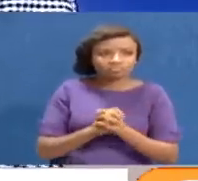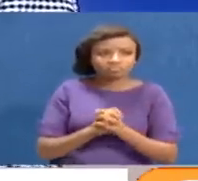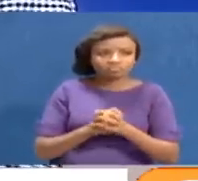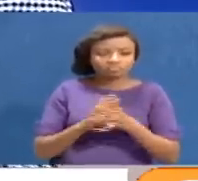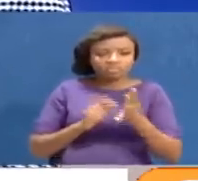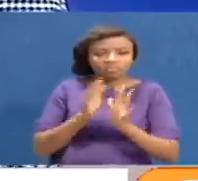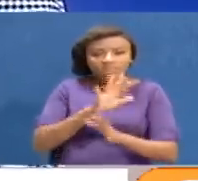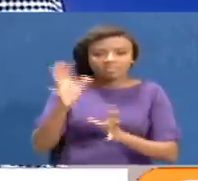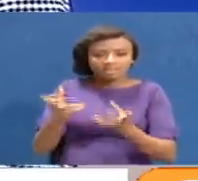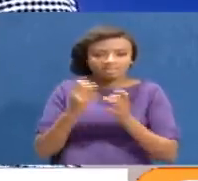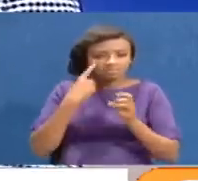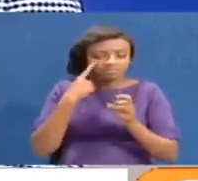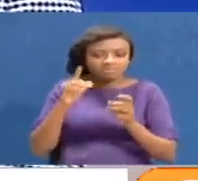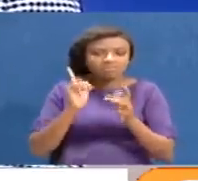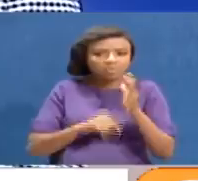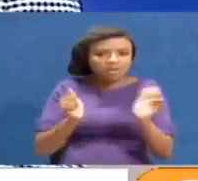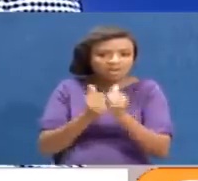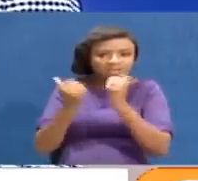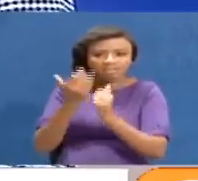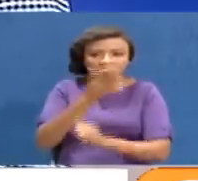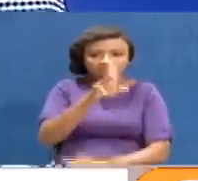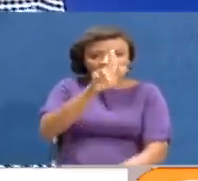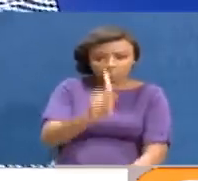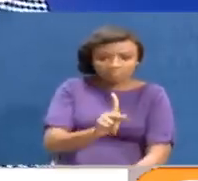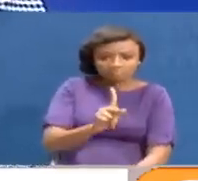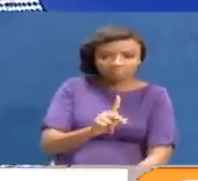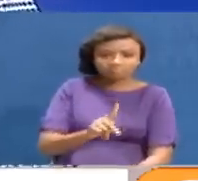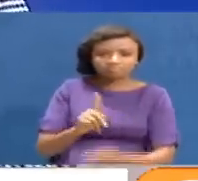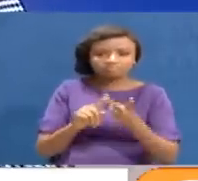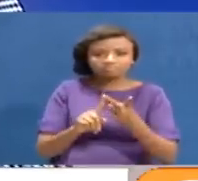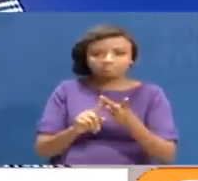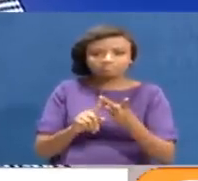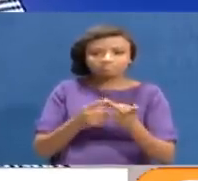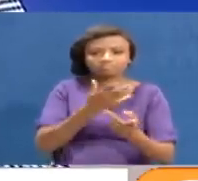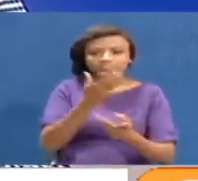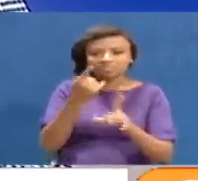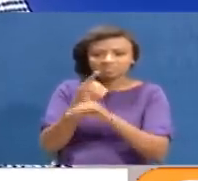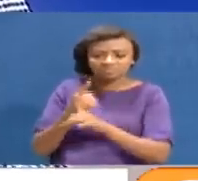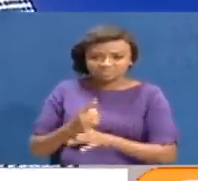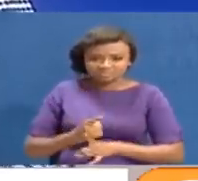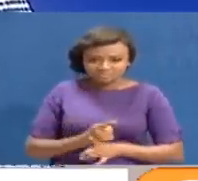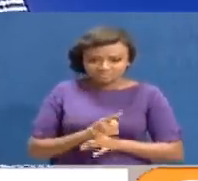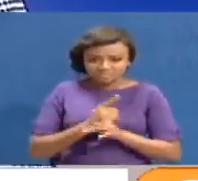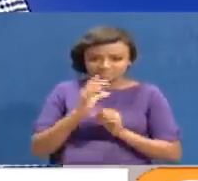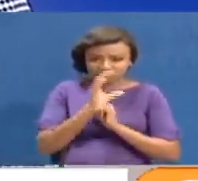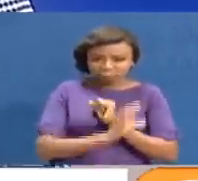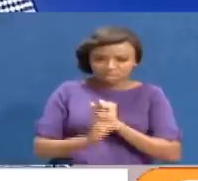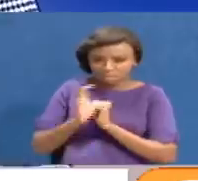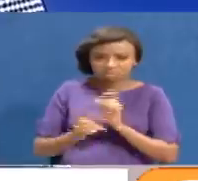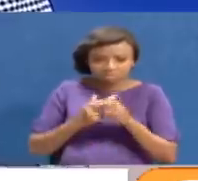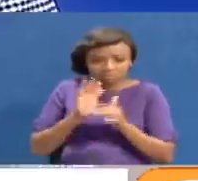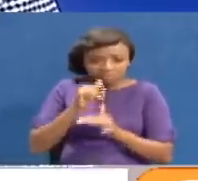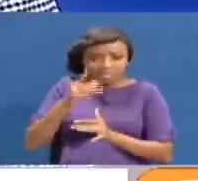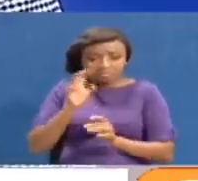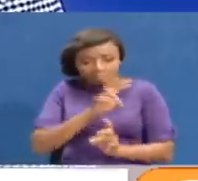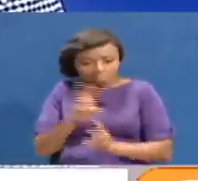And they just need to look at what is happening in UK. Yeah. What's happening in most of the Commonwealth democracies. And you understand